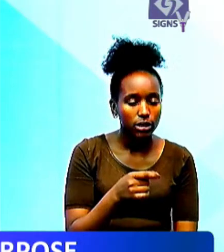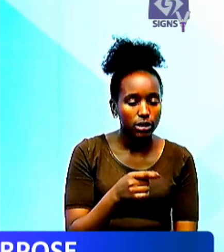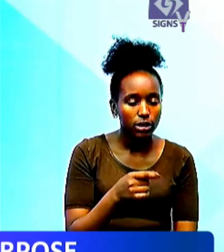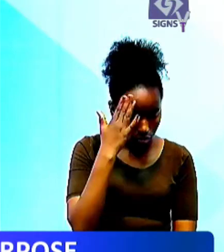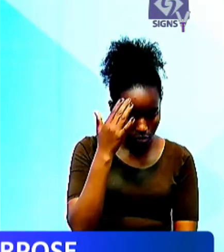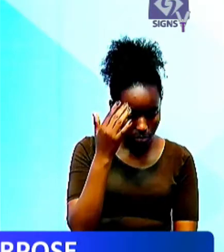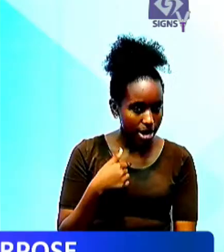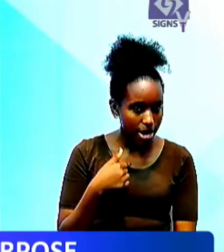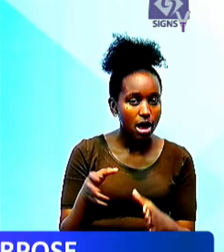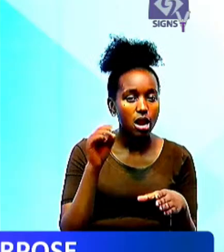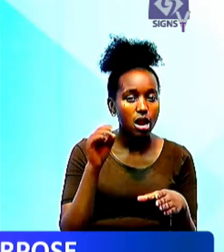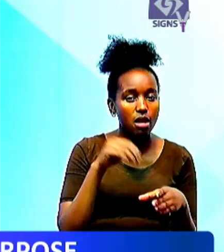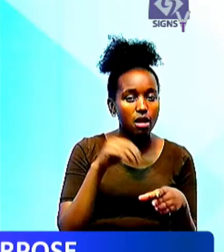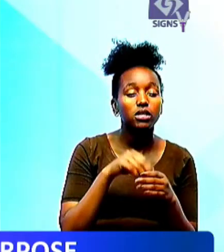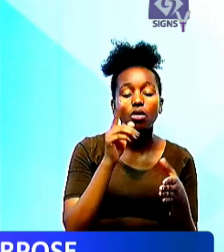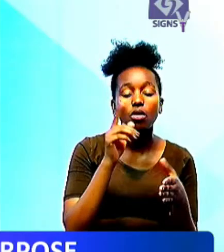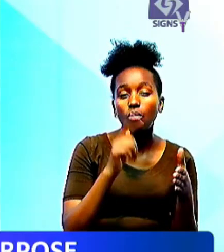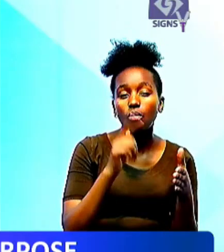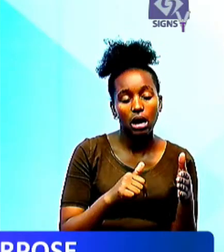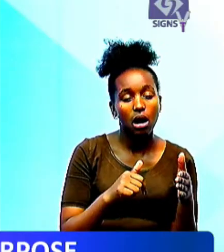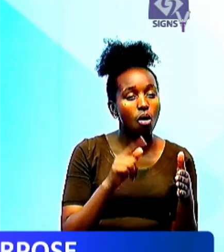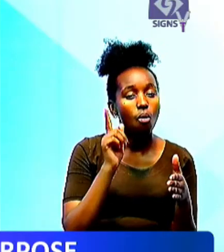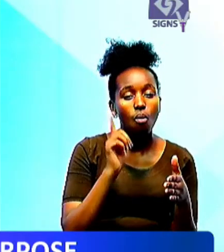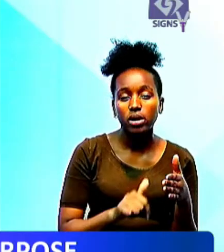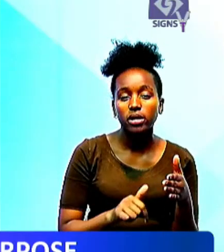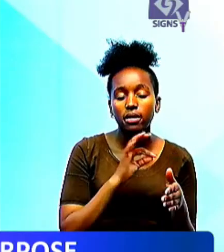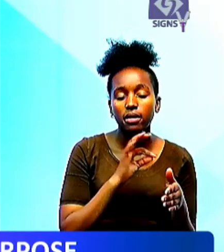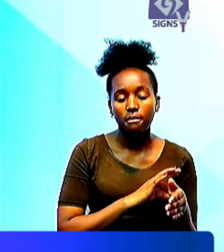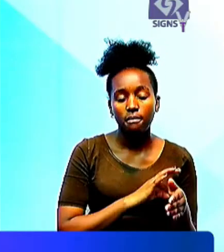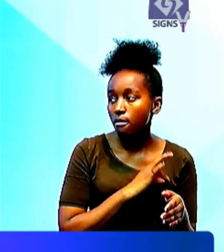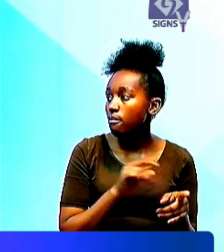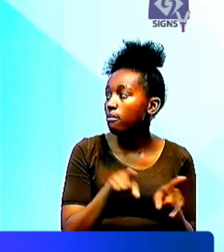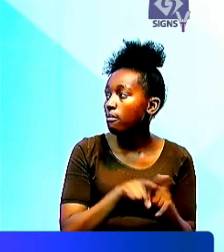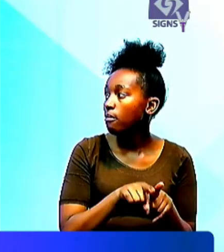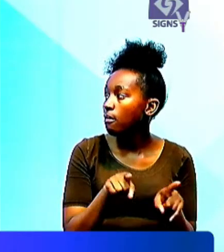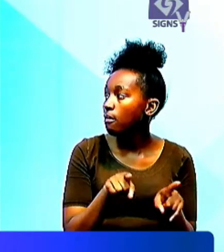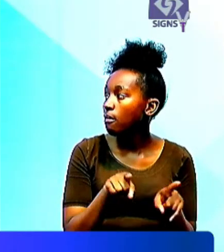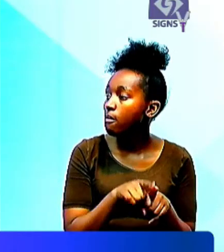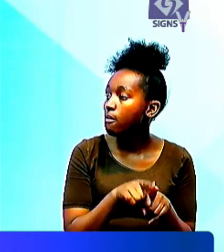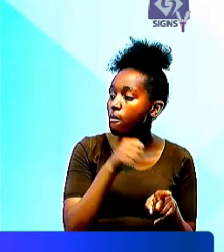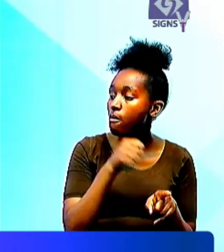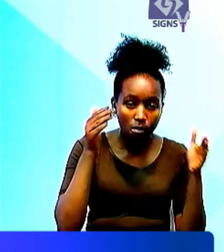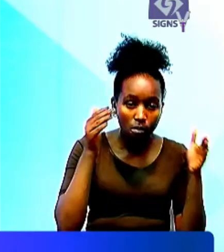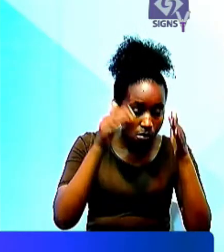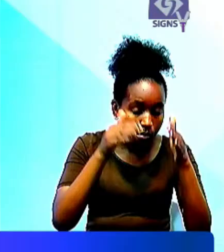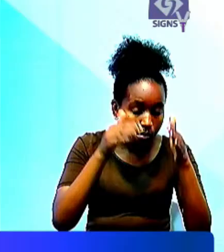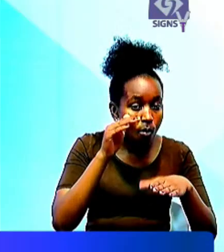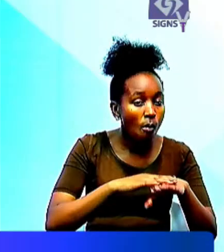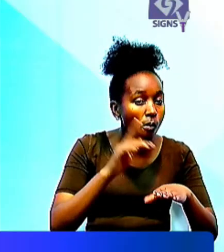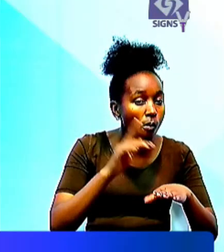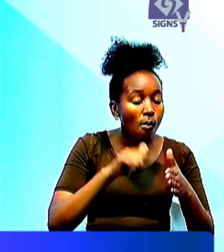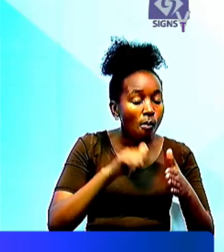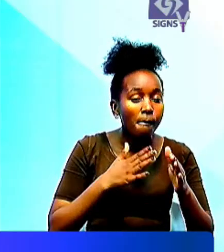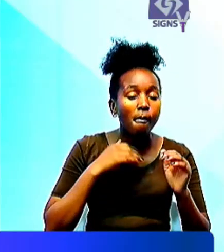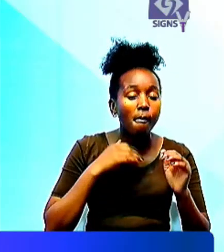investing in. What is the underlying assets? And the other thing is the safety of your money. Because if you lose that initial money